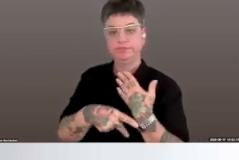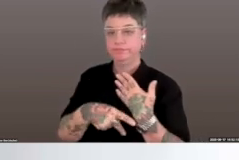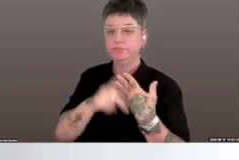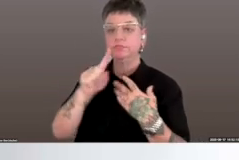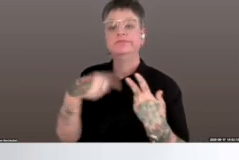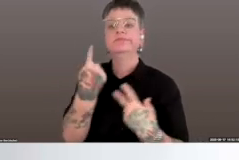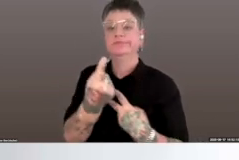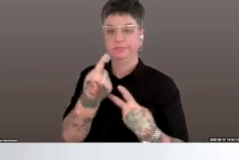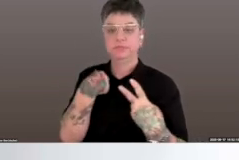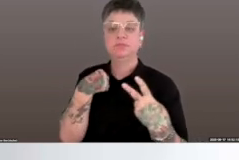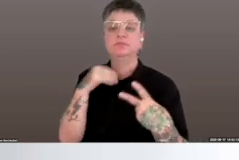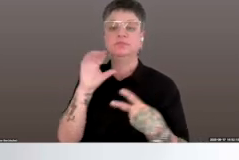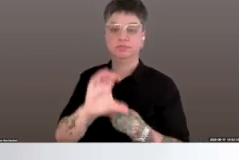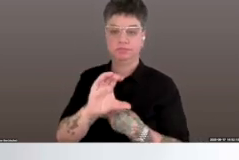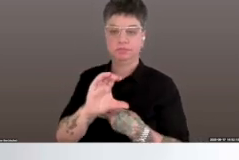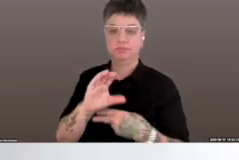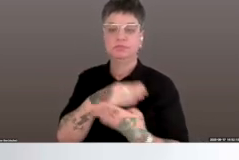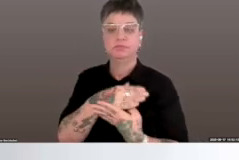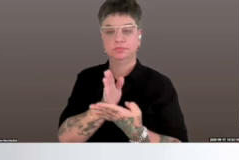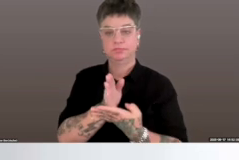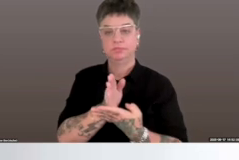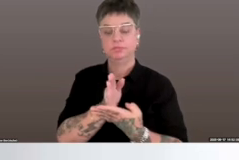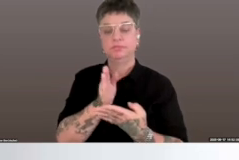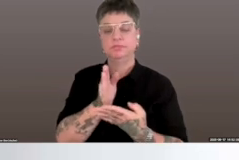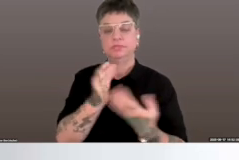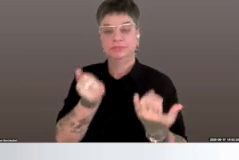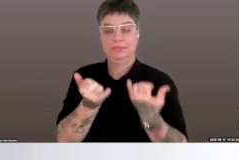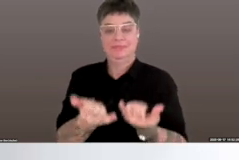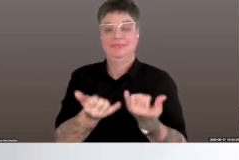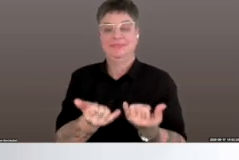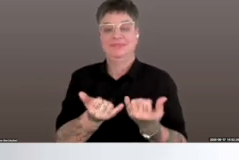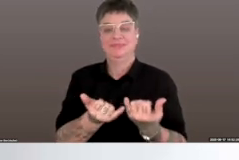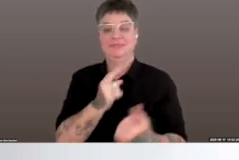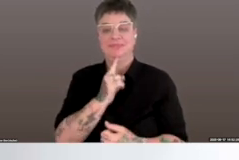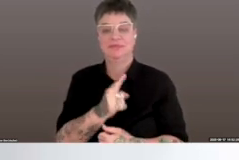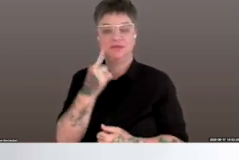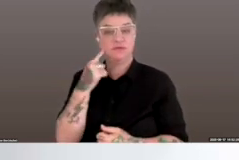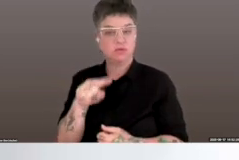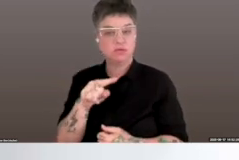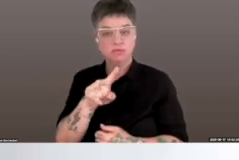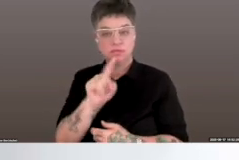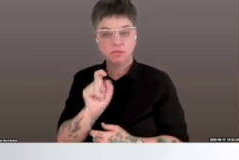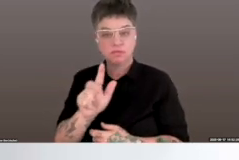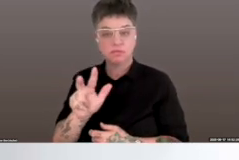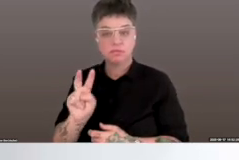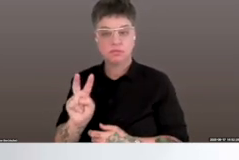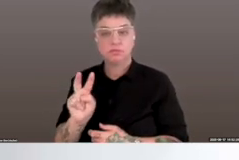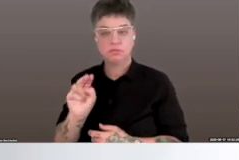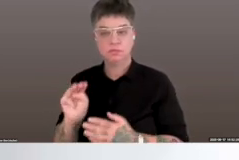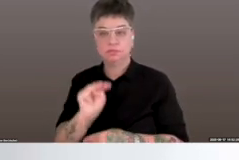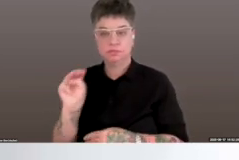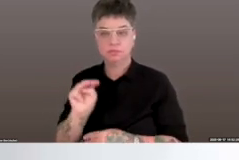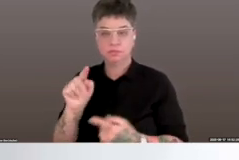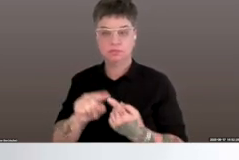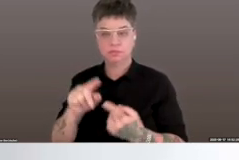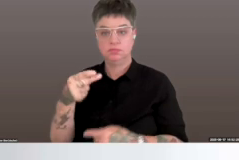prescriptive allocation in the budget as it is existing now is for that $132 million to HFIP